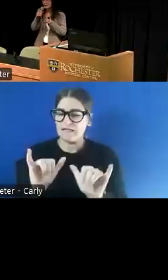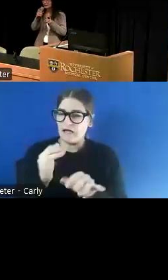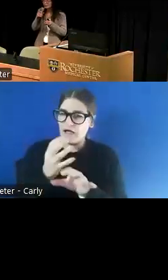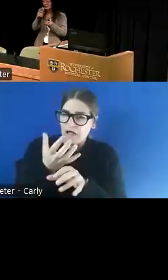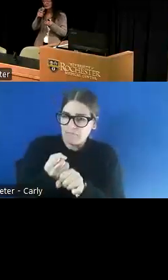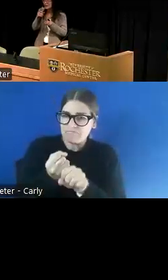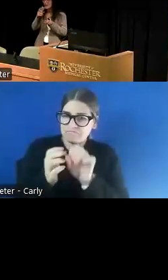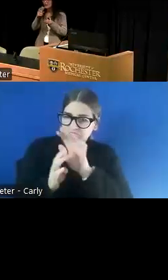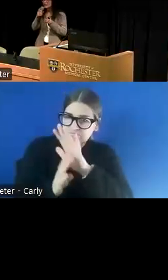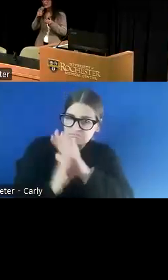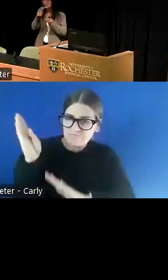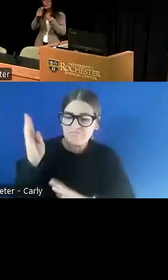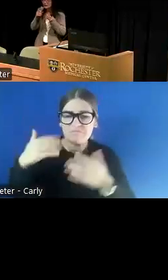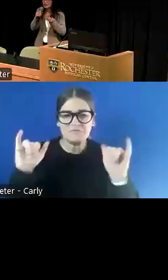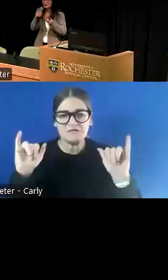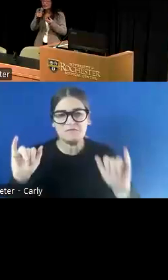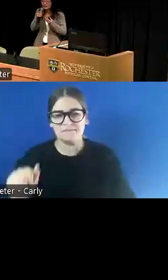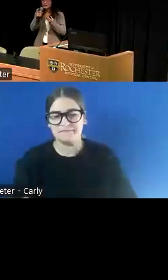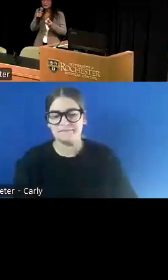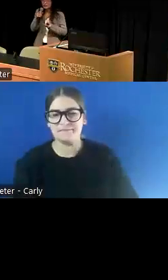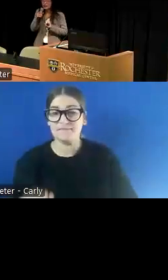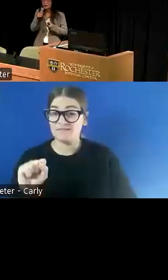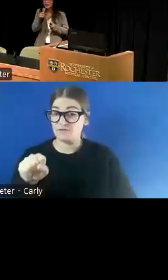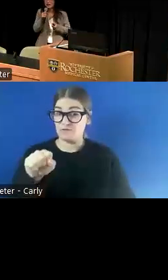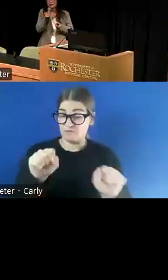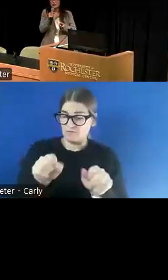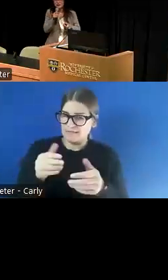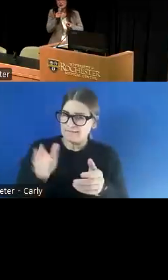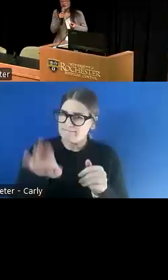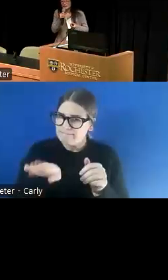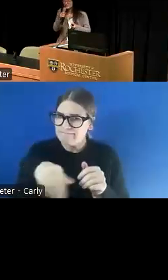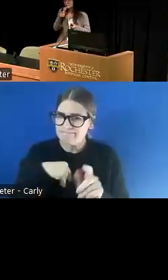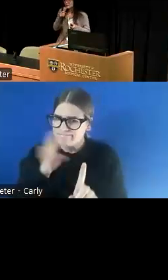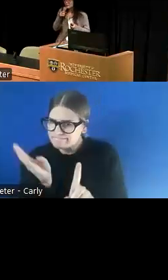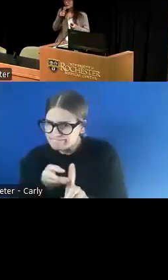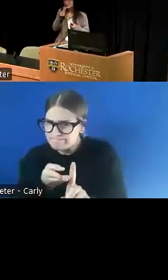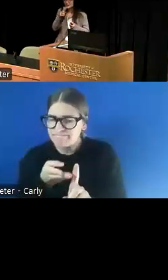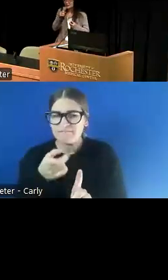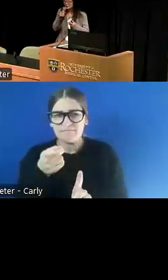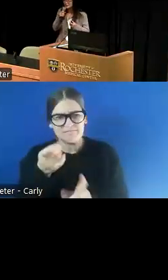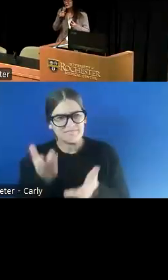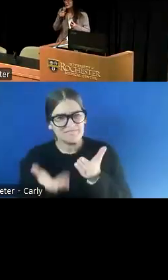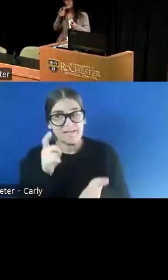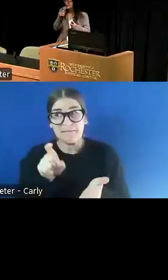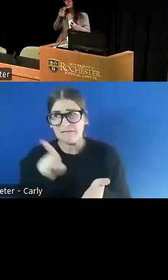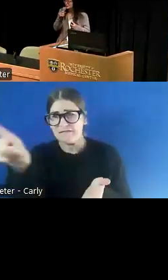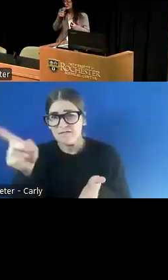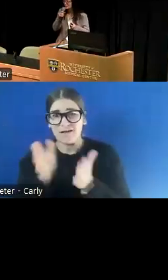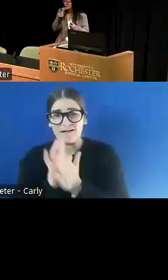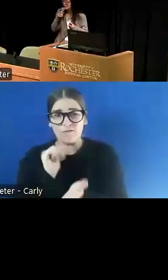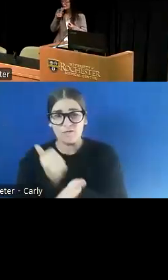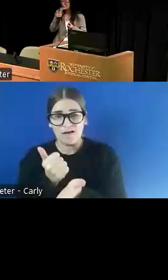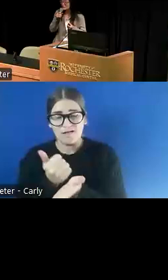that you have trust, and that you can convince and persuade the service member that in your situation, I think it'll be